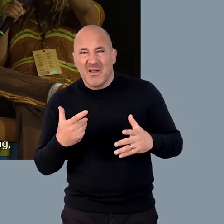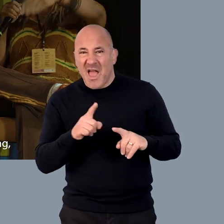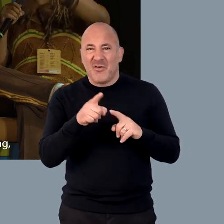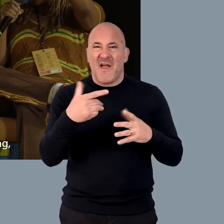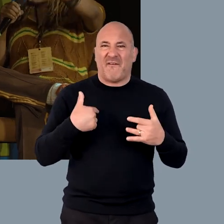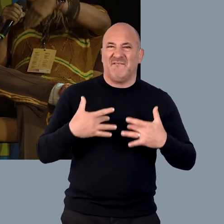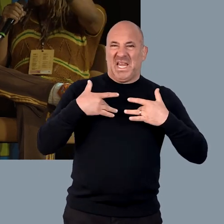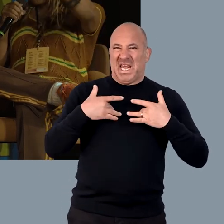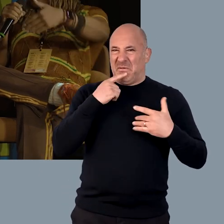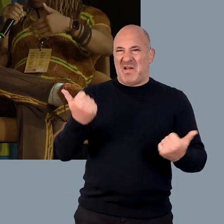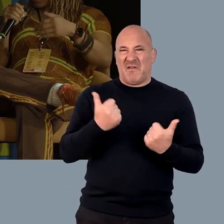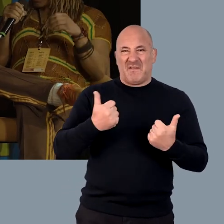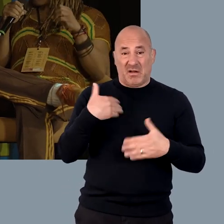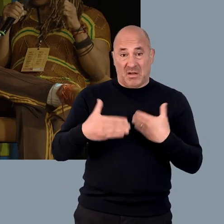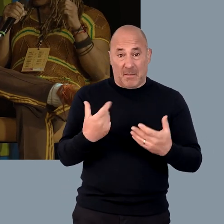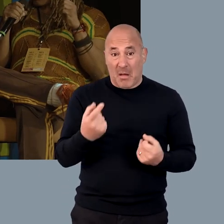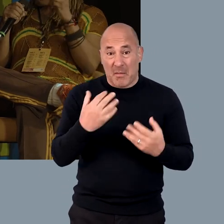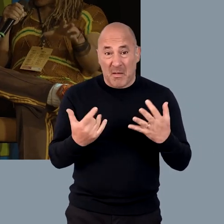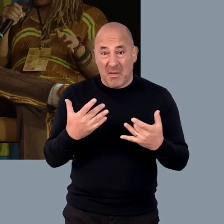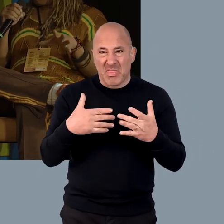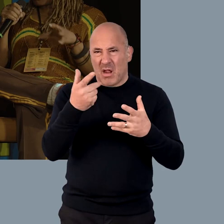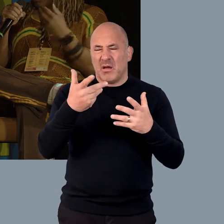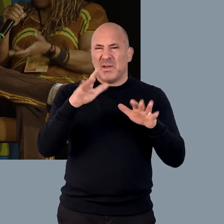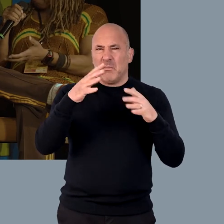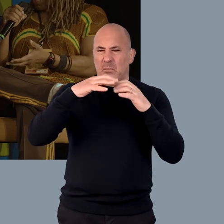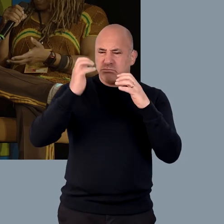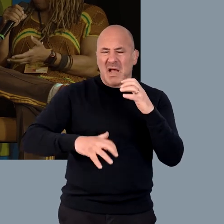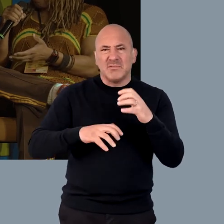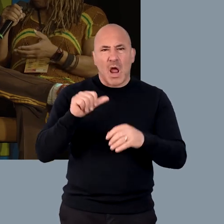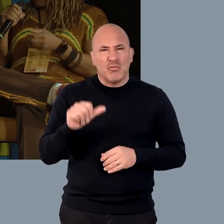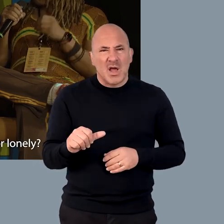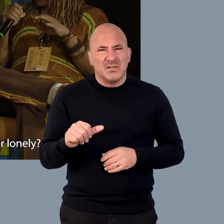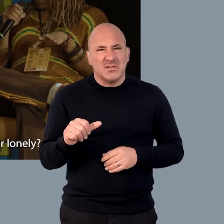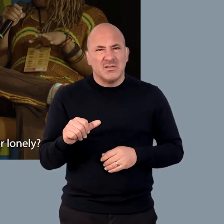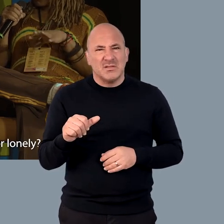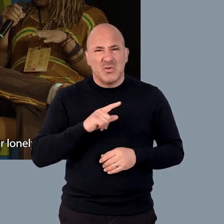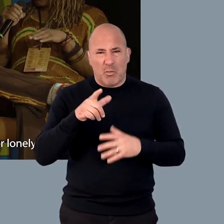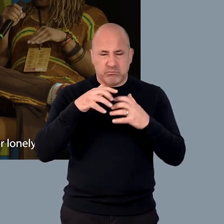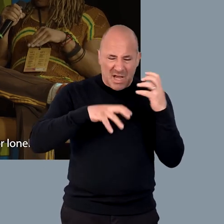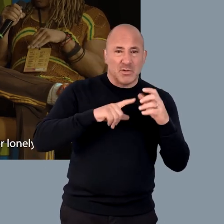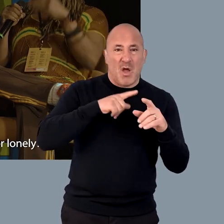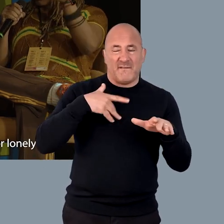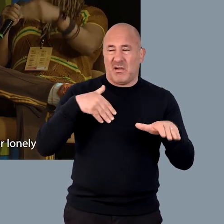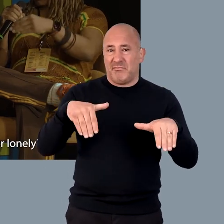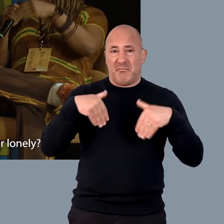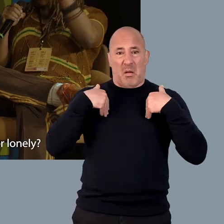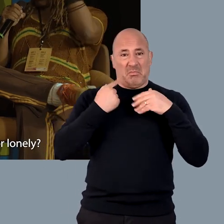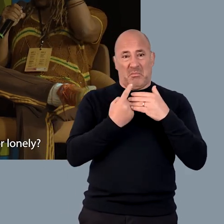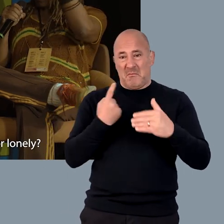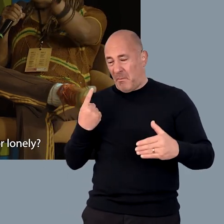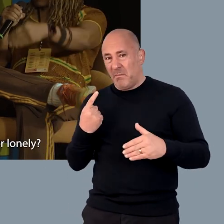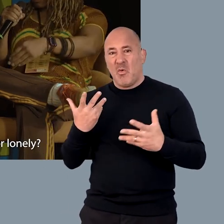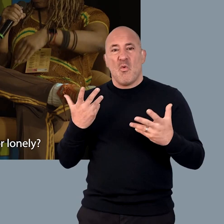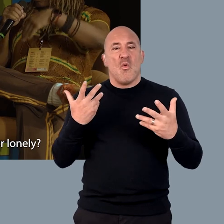were it was all going it was happening was happening And then suddenly you just had a you said a breakdown was that because you felt outside